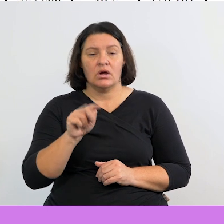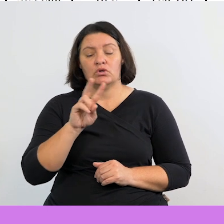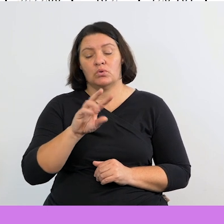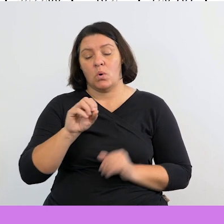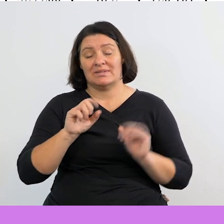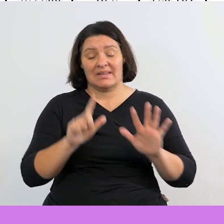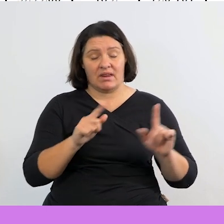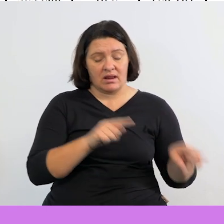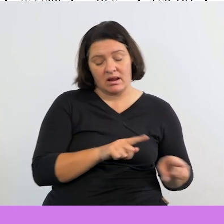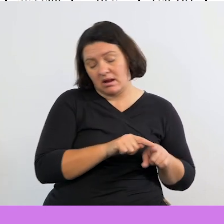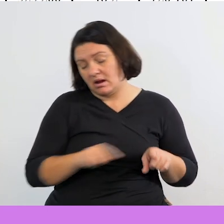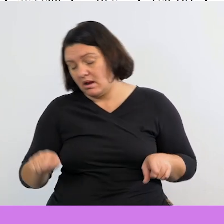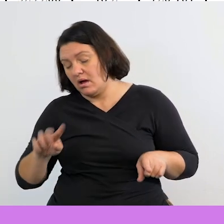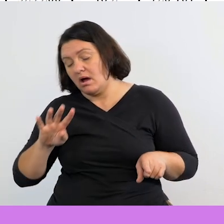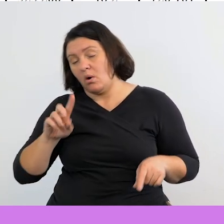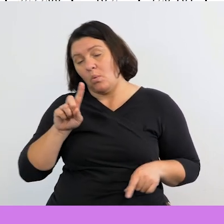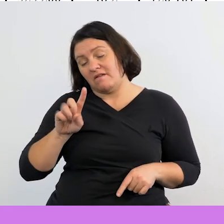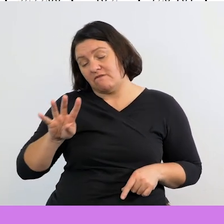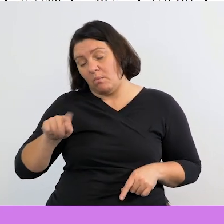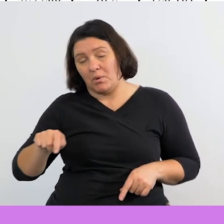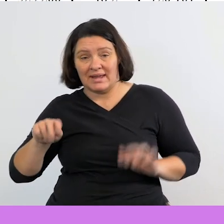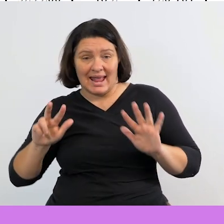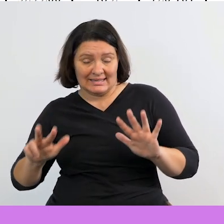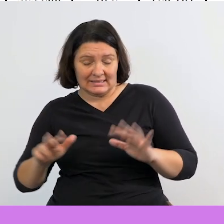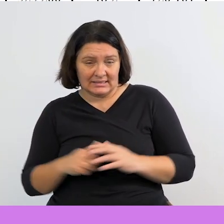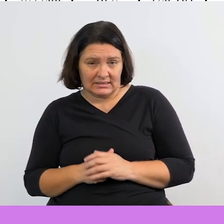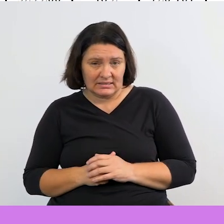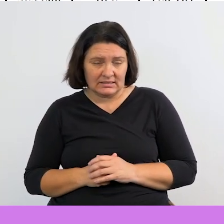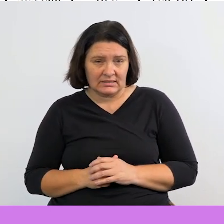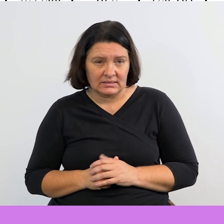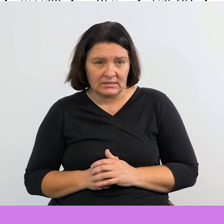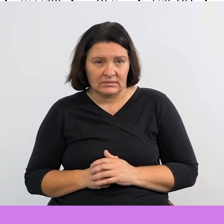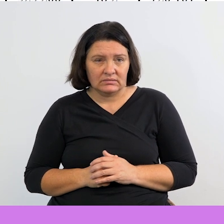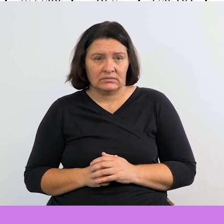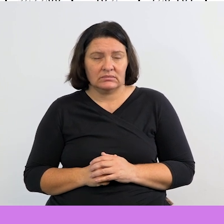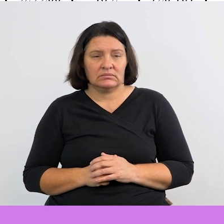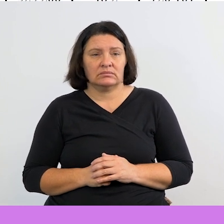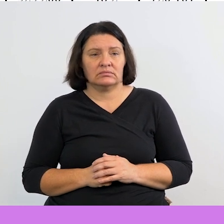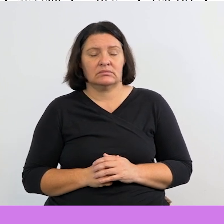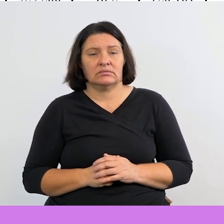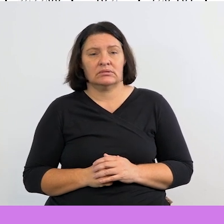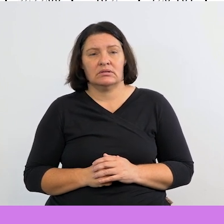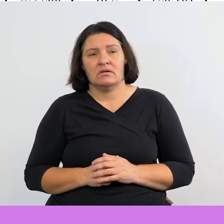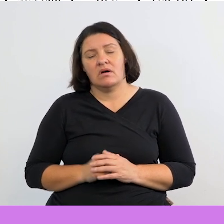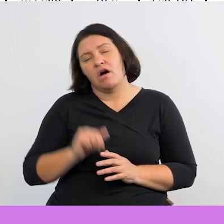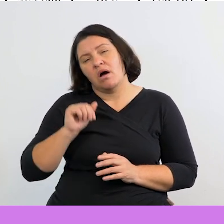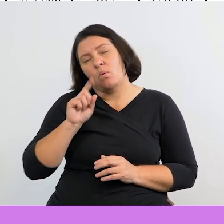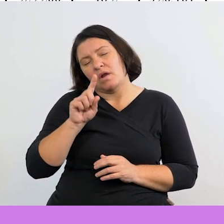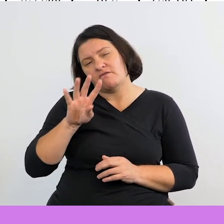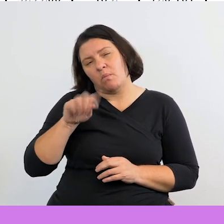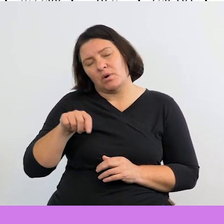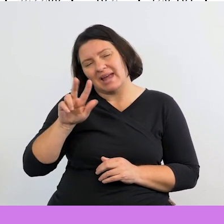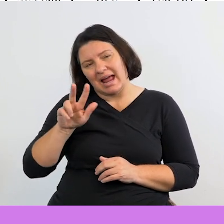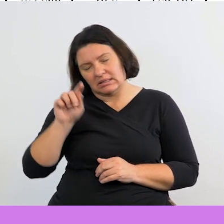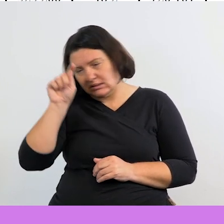Then in 2007, it was 14.8. So now I go down, there's 14, right? 14.8 will be just